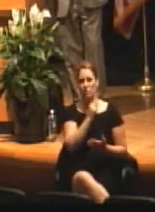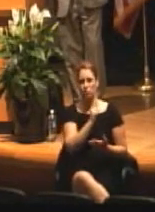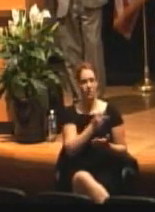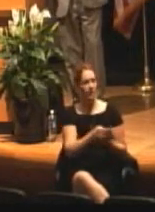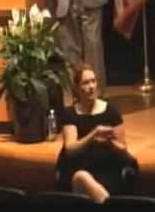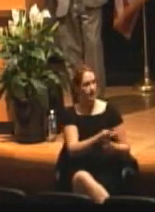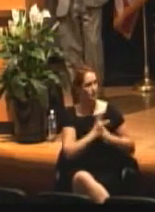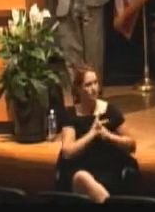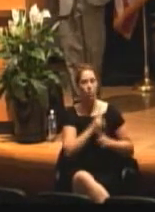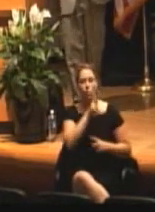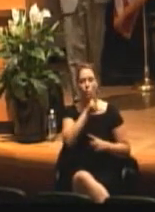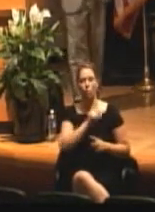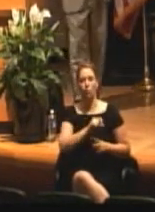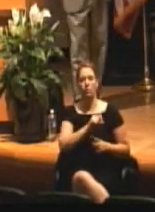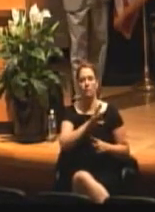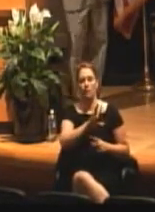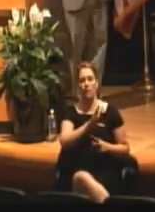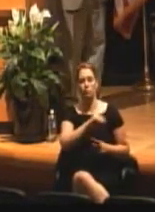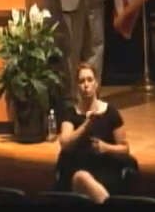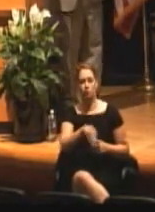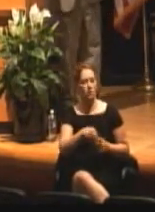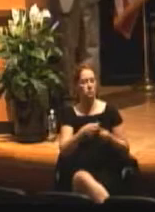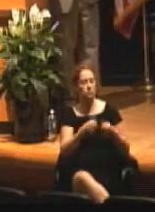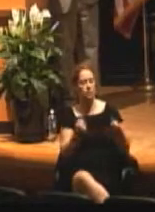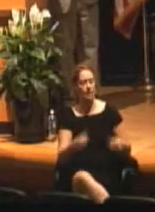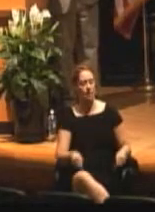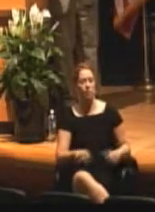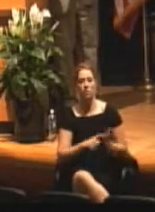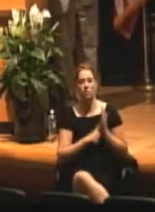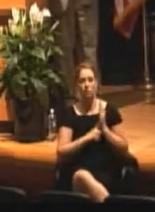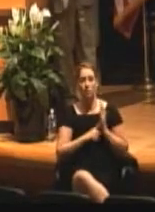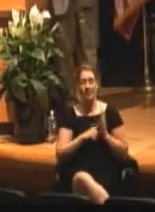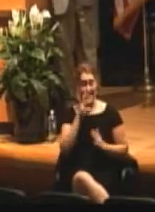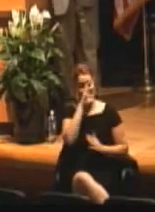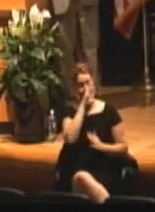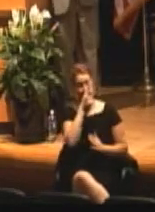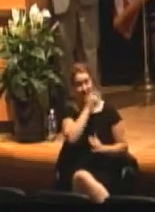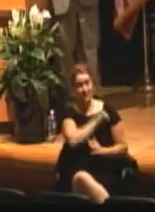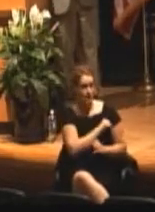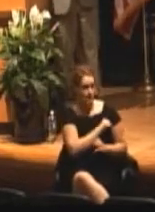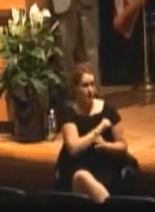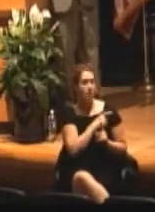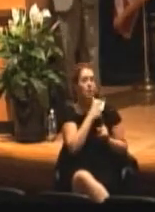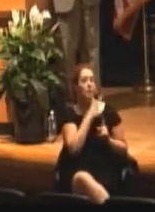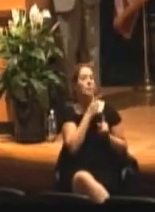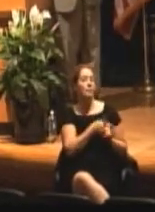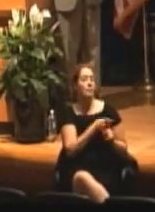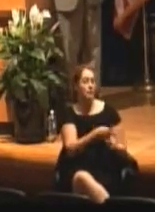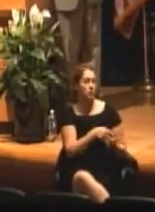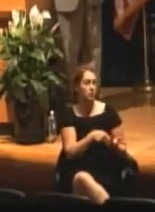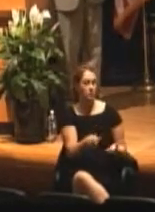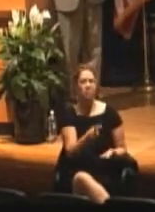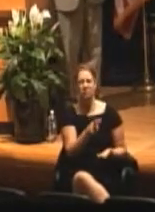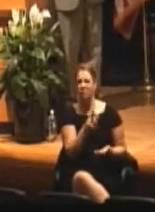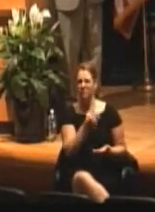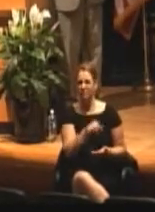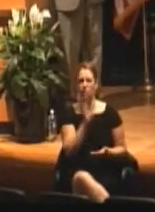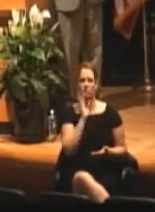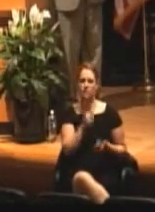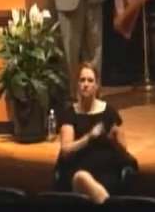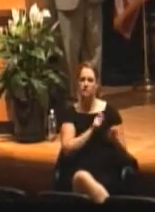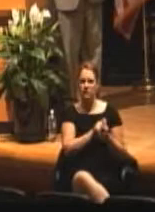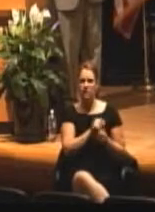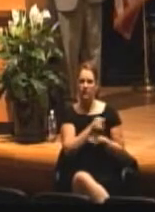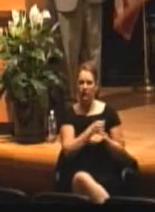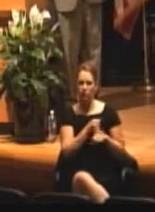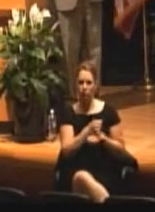3.5% down. Here's what your estimated payment would be, because we're gonna look at, you know, the house payment will be pretty easy. It's gonna be a certain interest rate